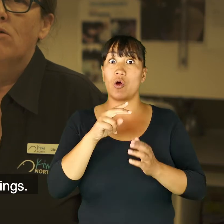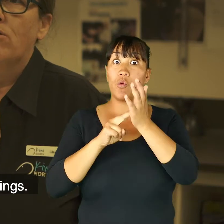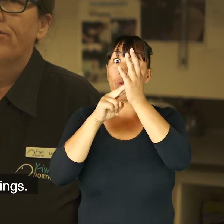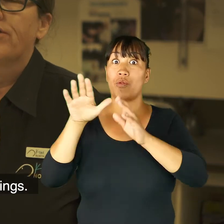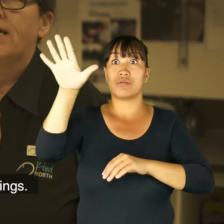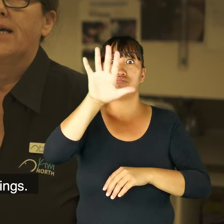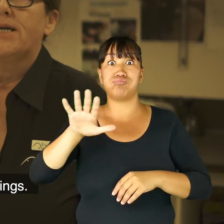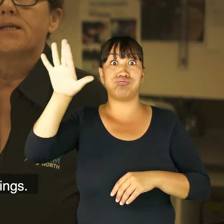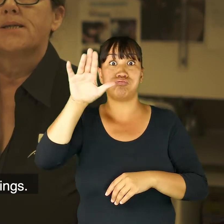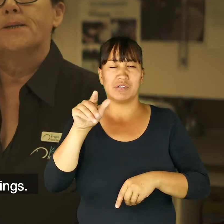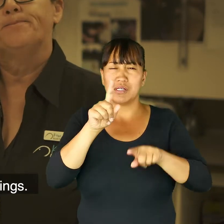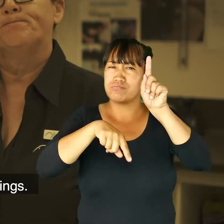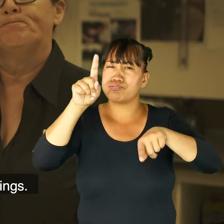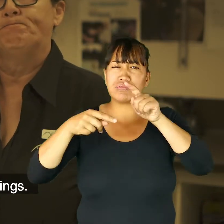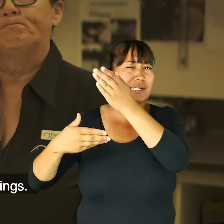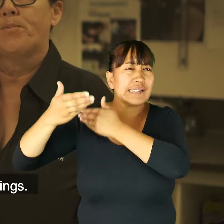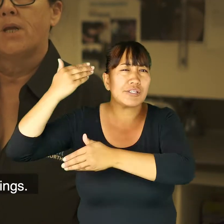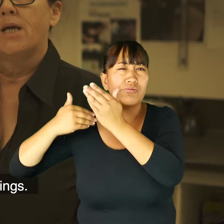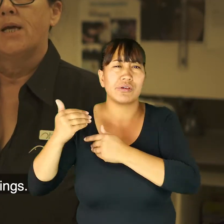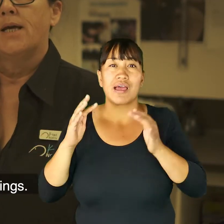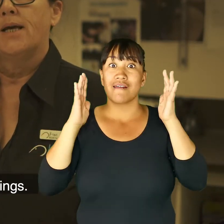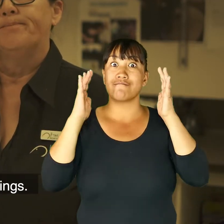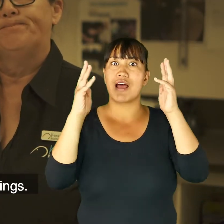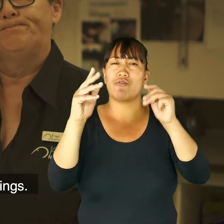Kiwi North is,